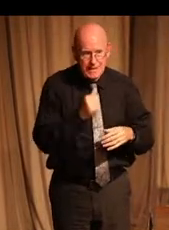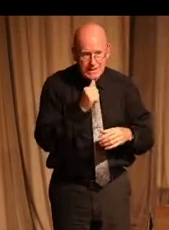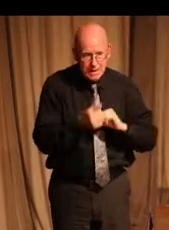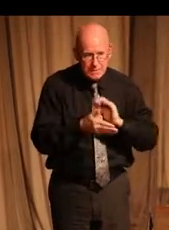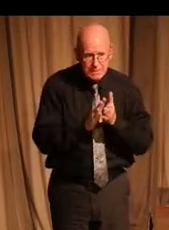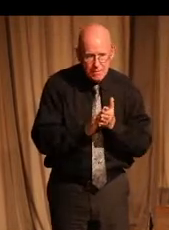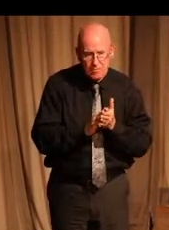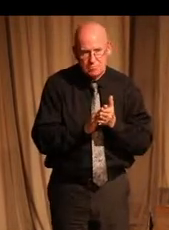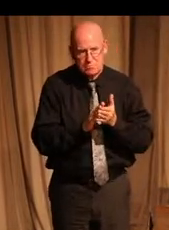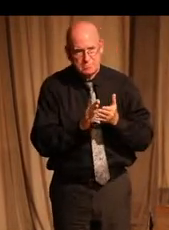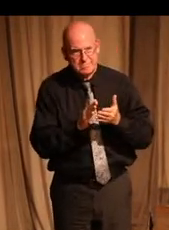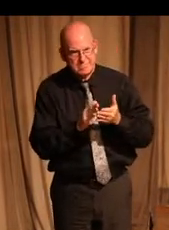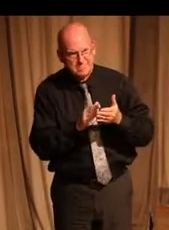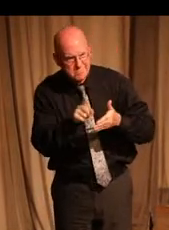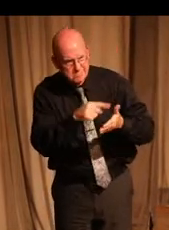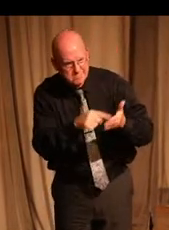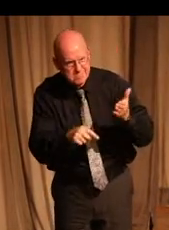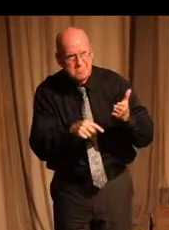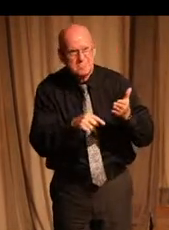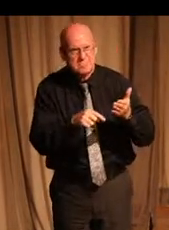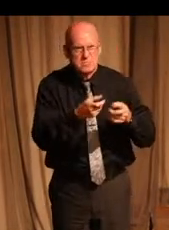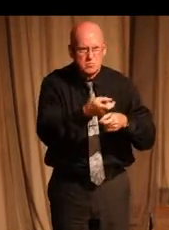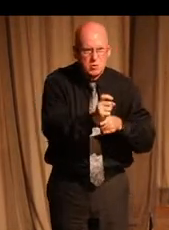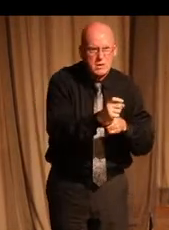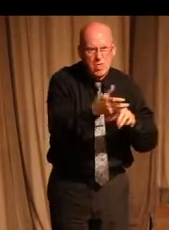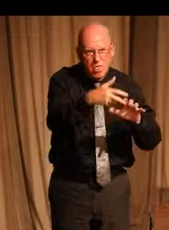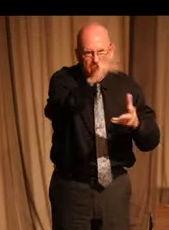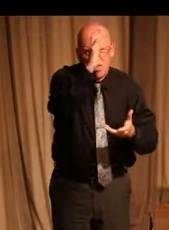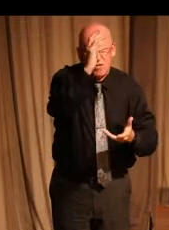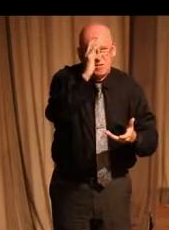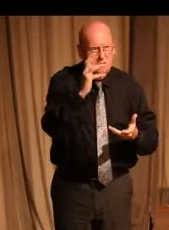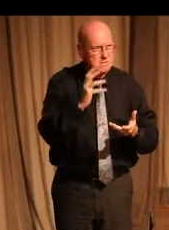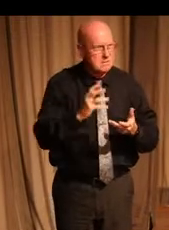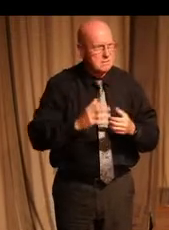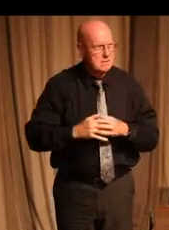become corrupted? Or, you know, how are you all thinking about